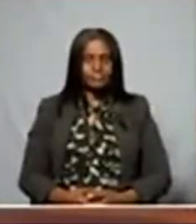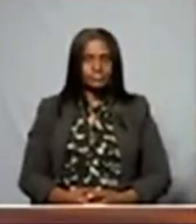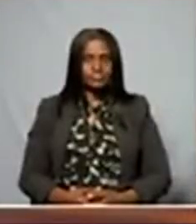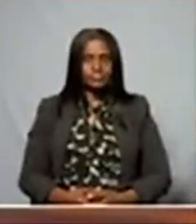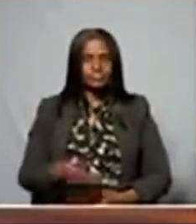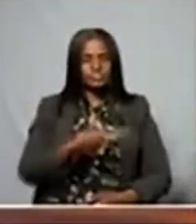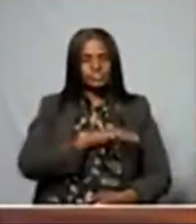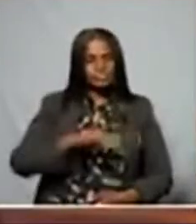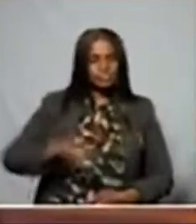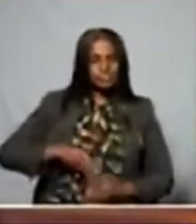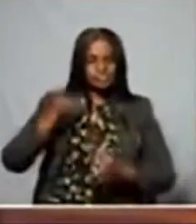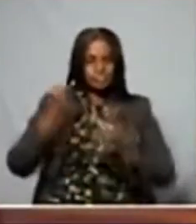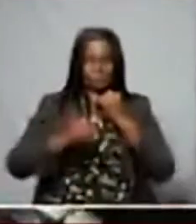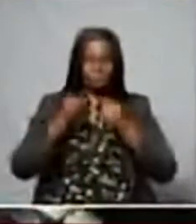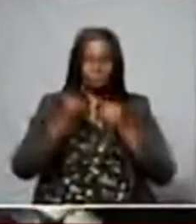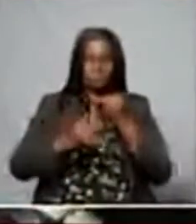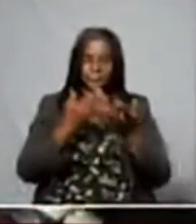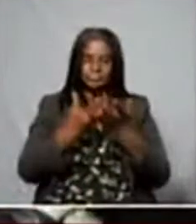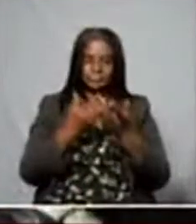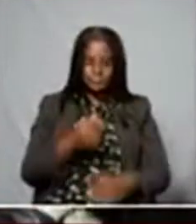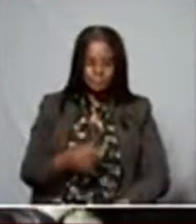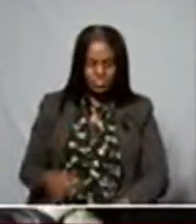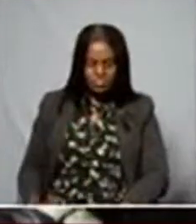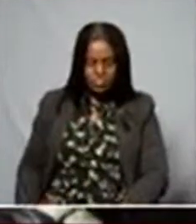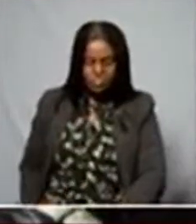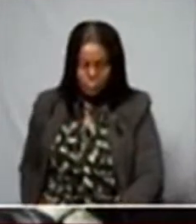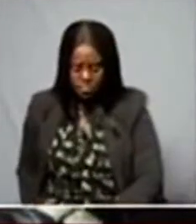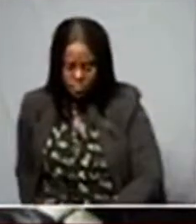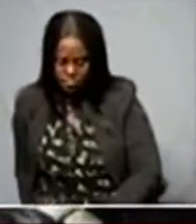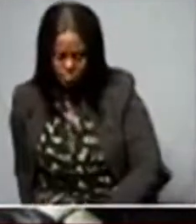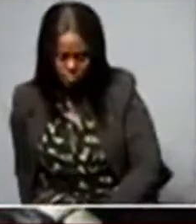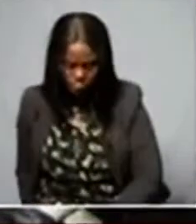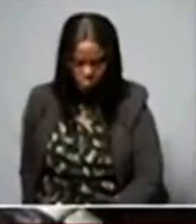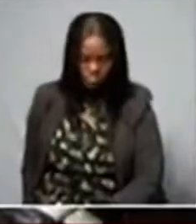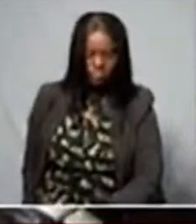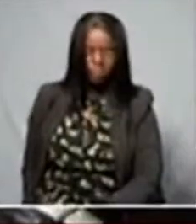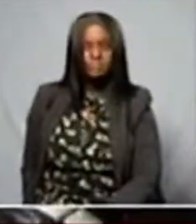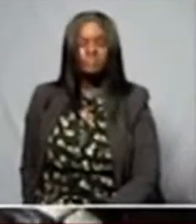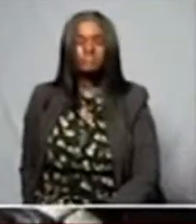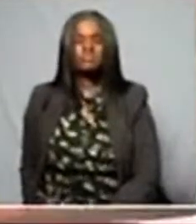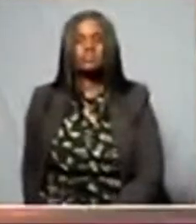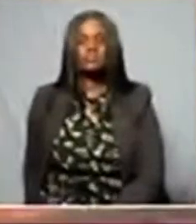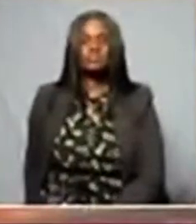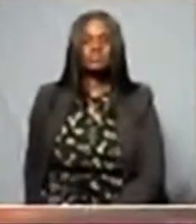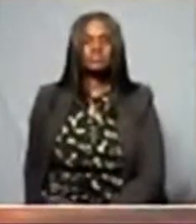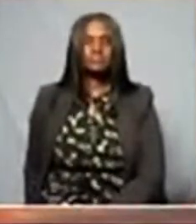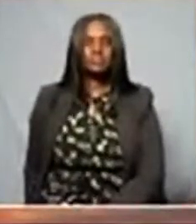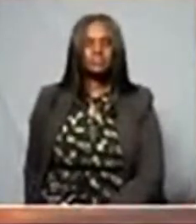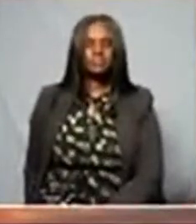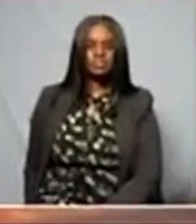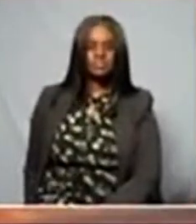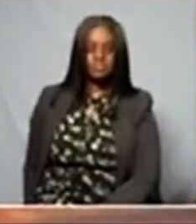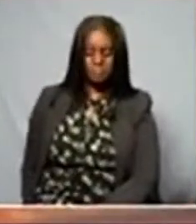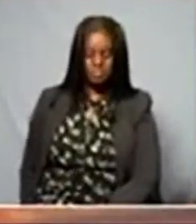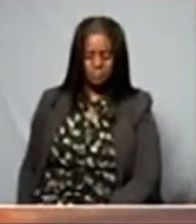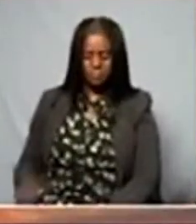members, we will end here. So director planning, we will need a fresh submission of your report.